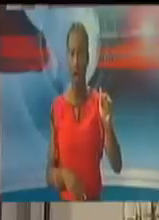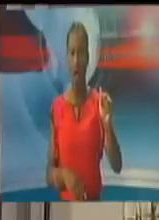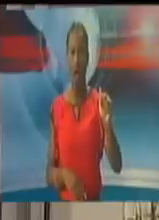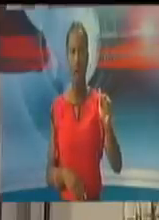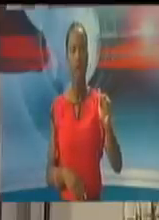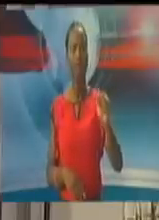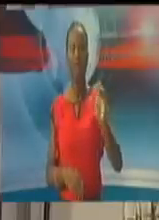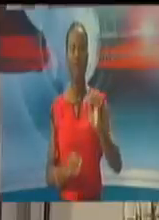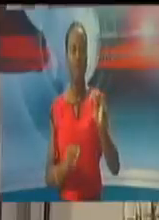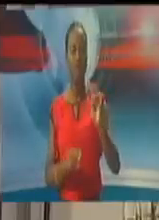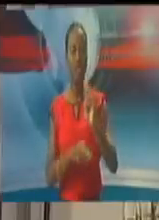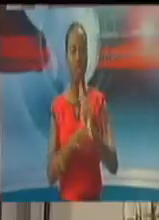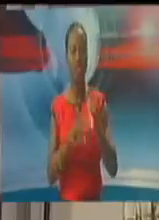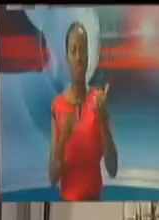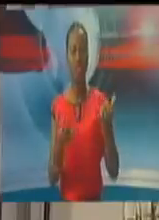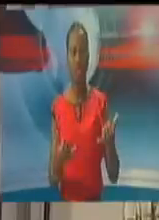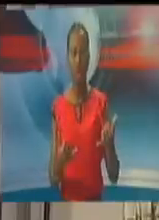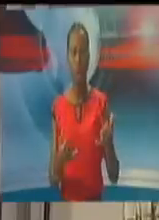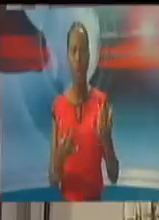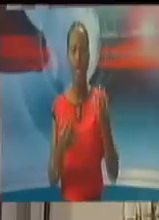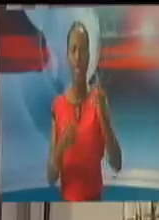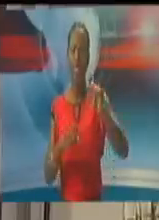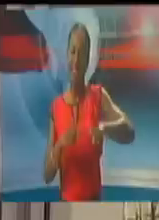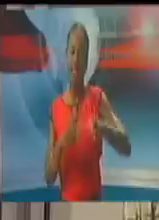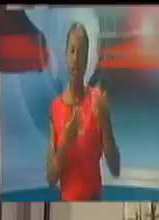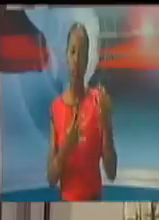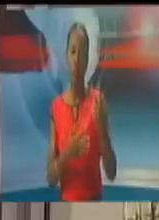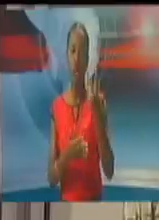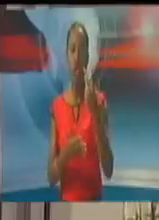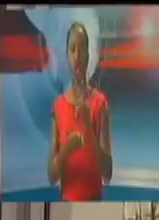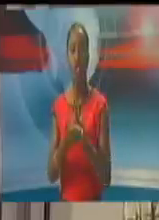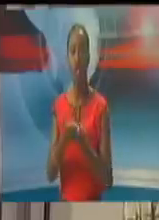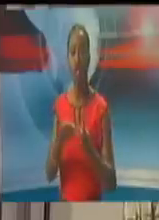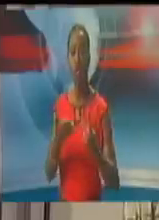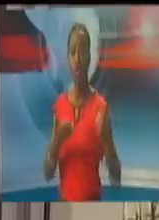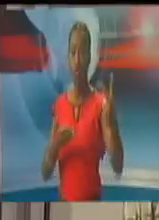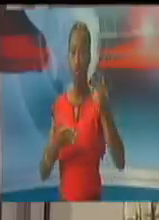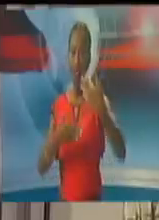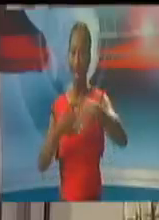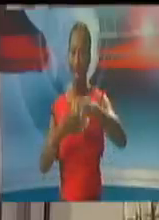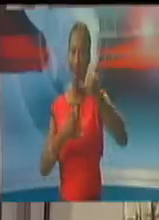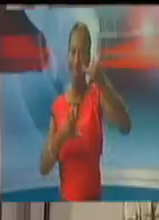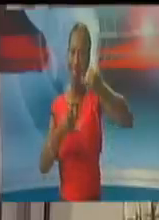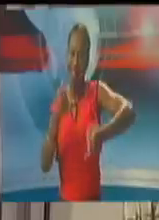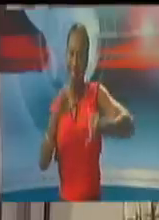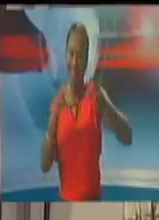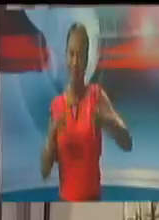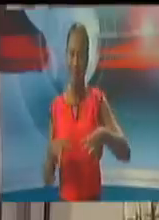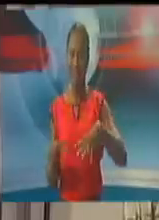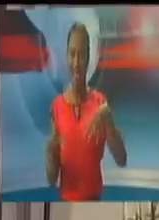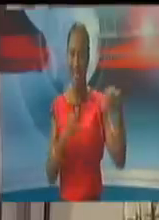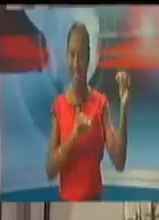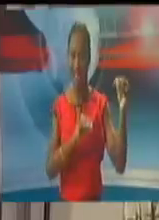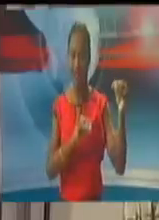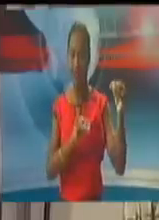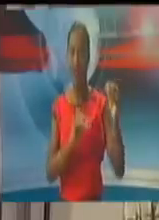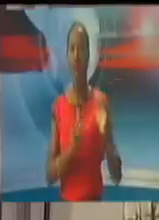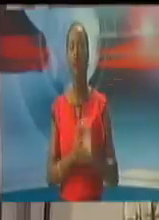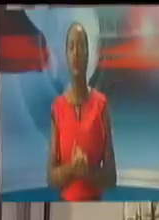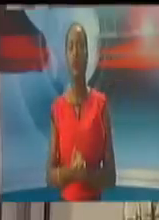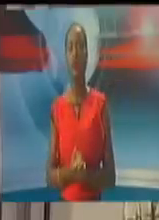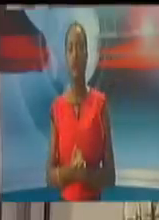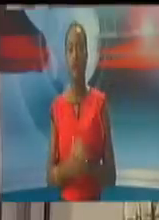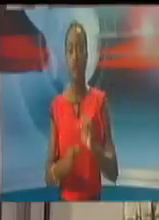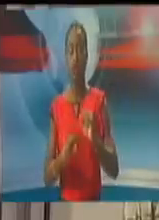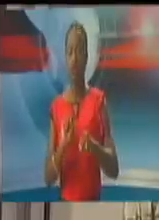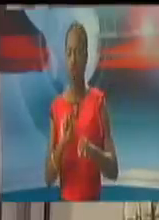weekend. That is 2 weeks after the last person would have left Balandra. So that is the